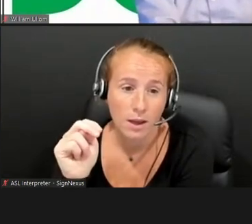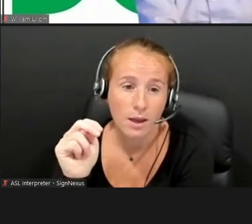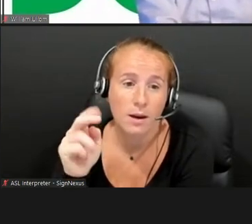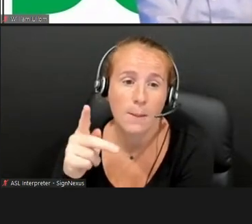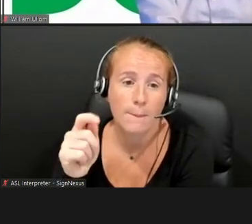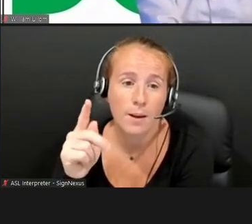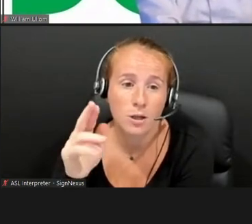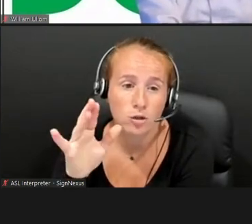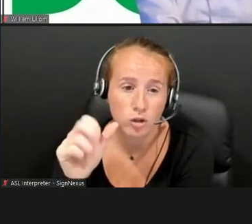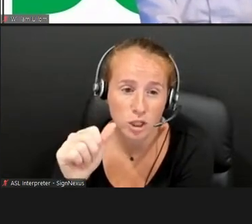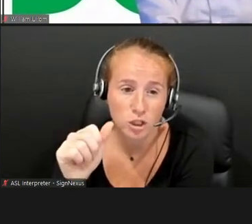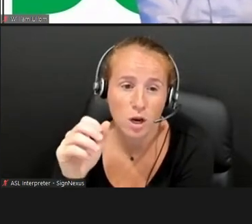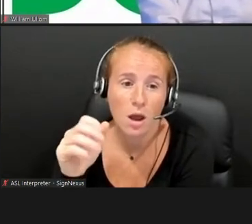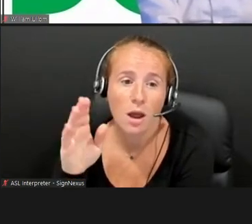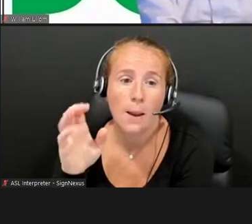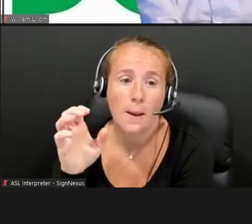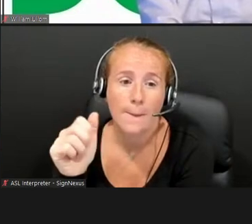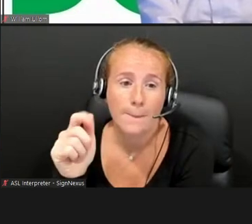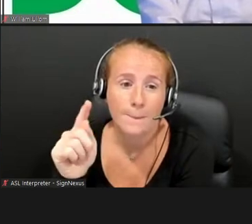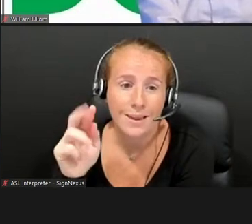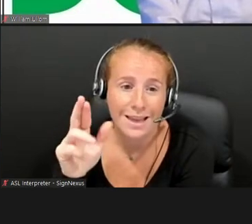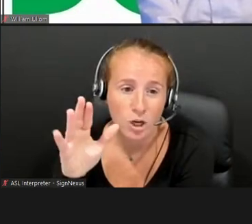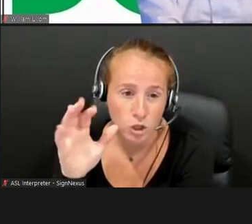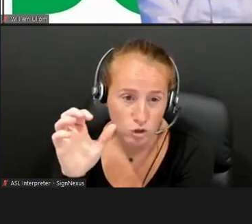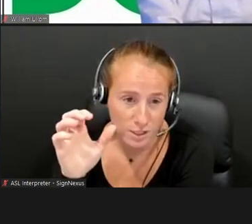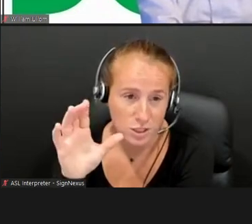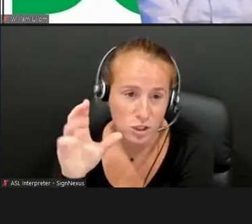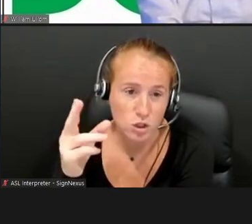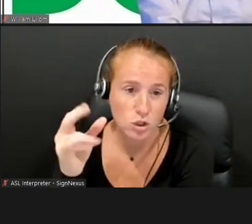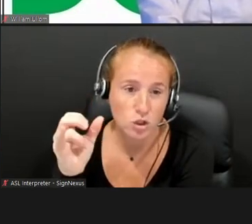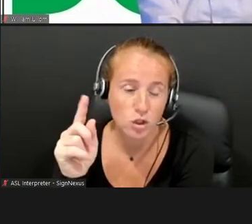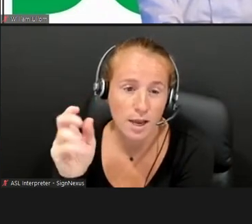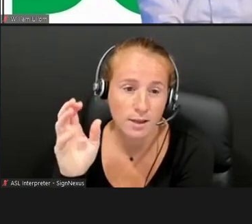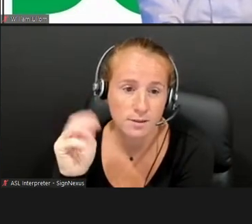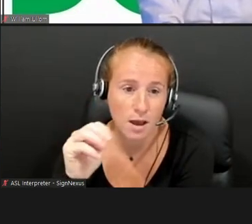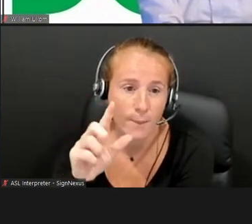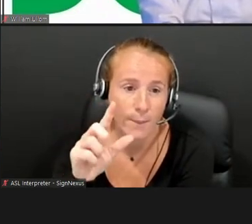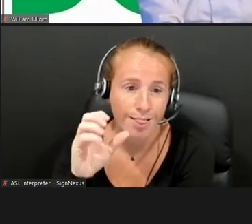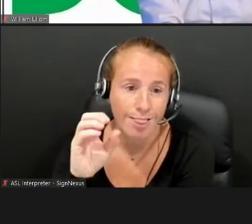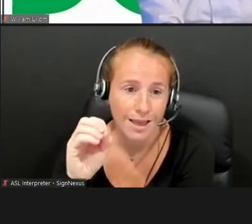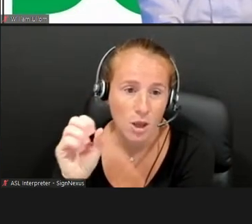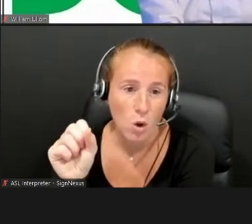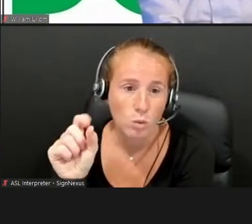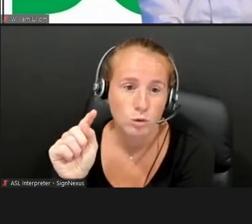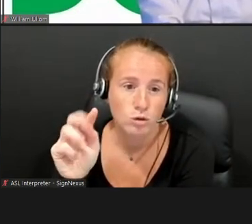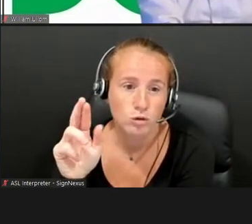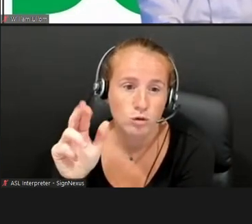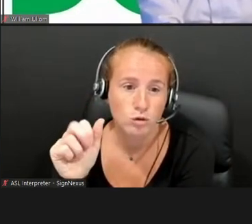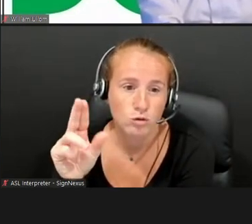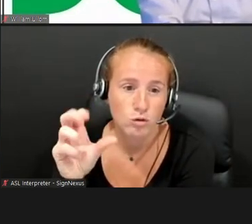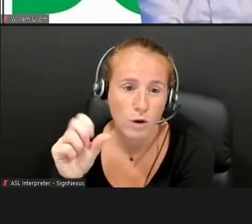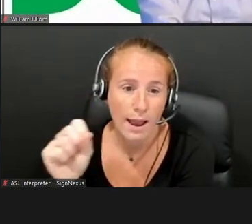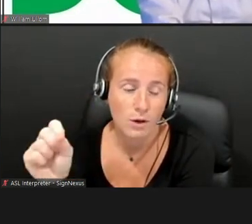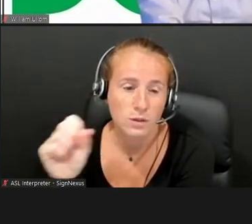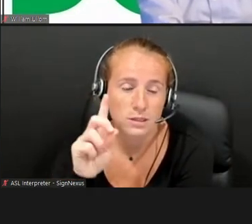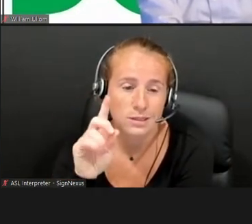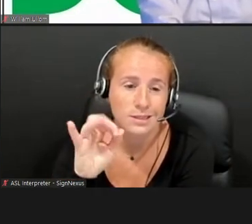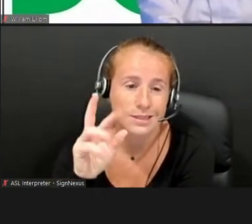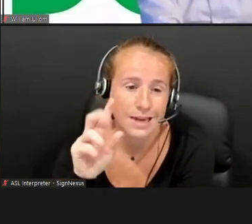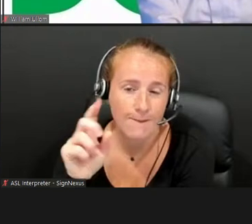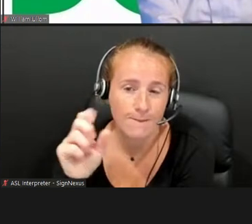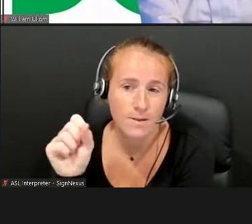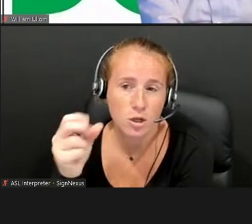Beatrice Chisholm Leo Strauss David Schroeder